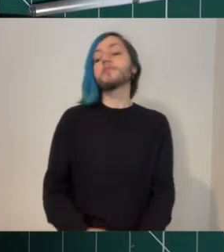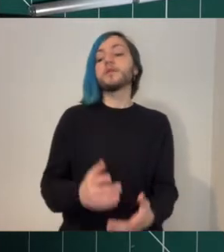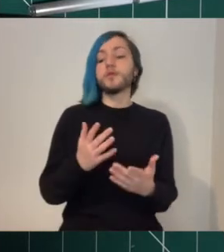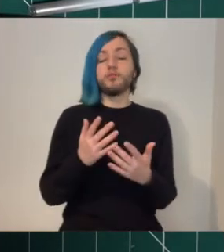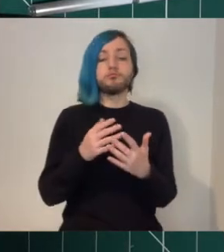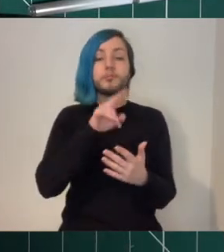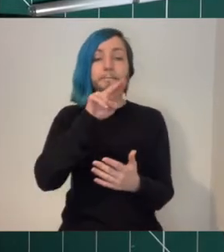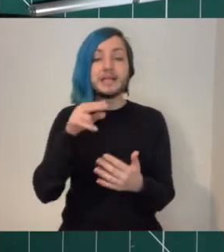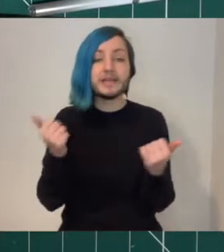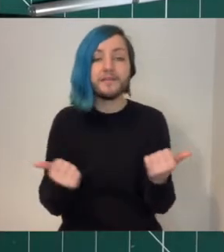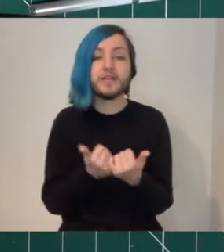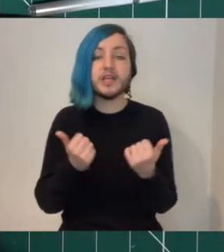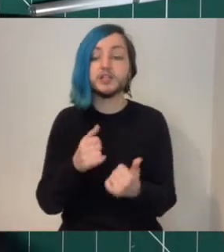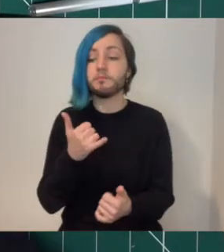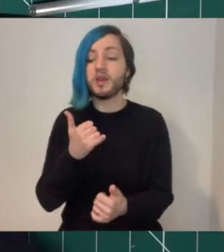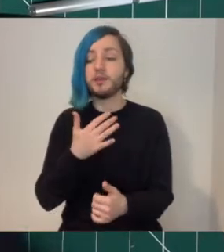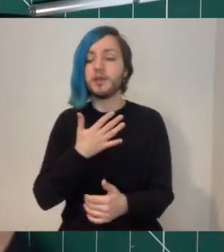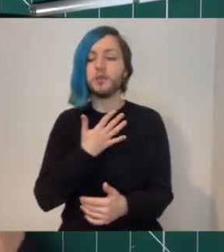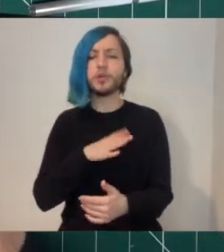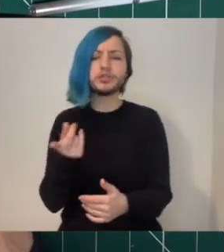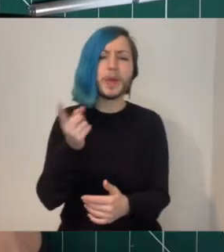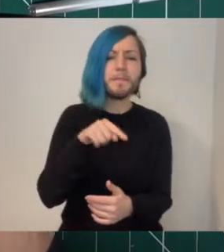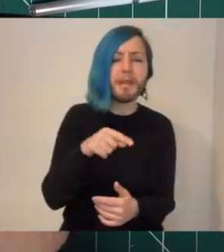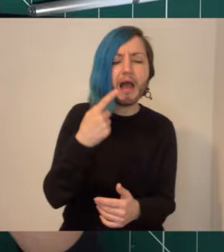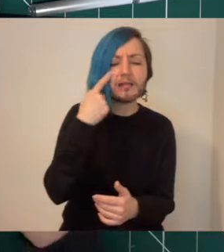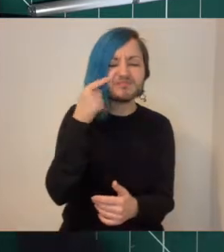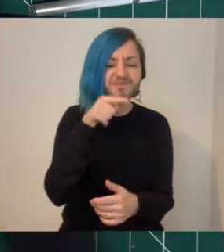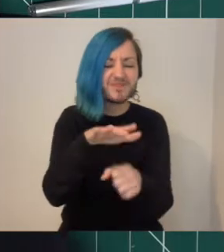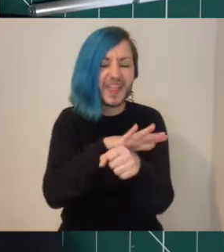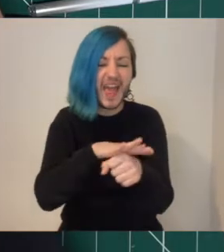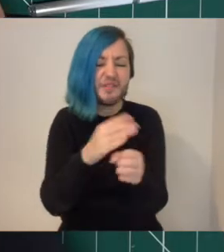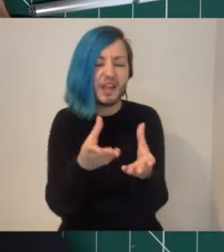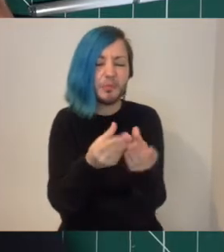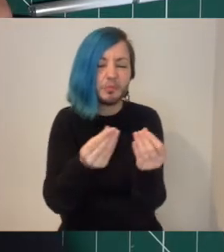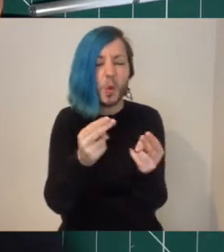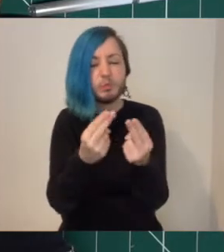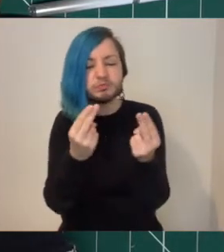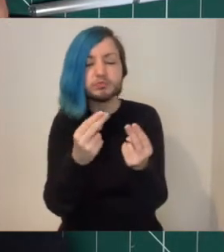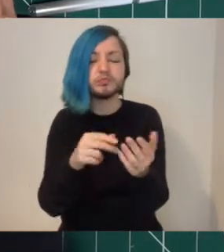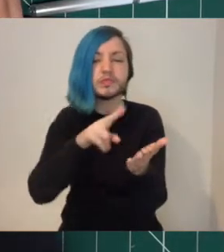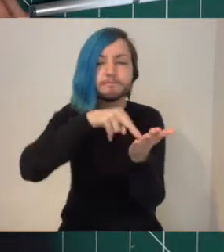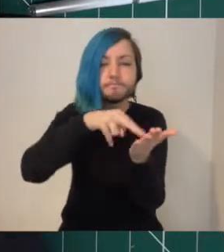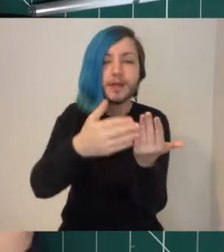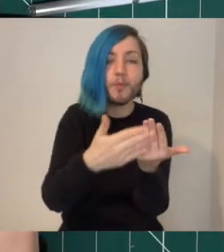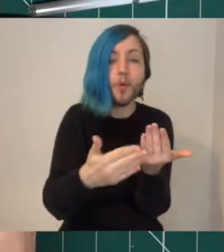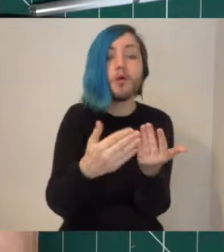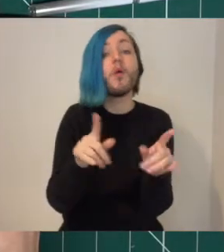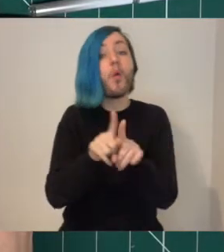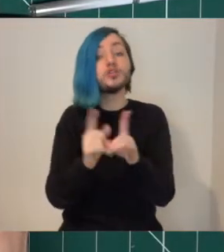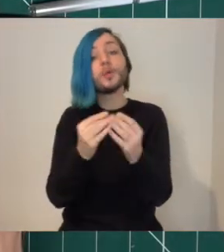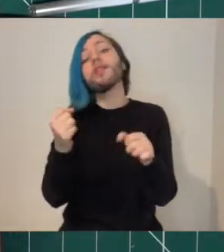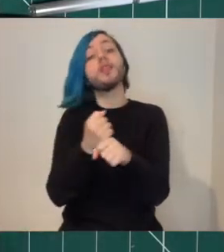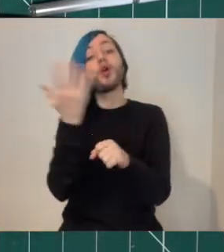And you may want to, once you've painted all the sections, you may wish to go over them and touch up little bits that you've missed. And even with